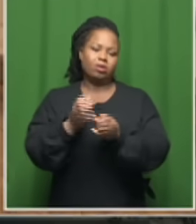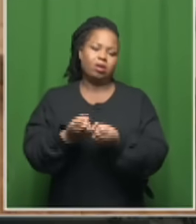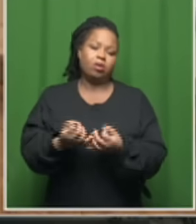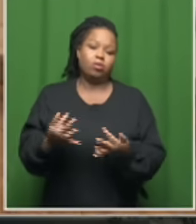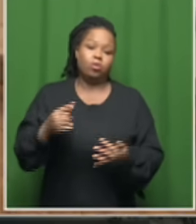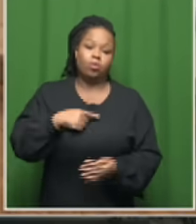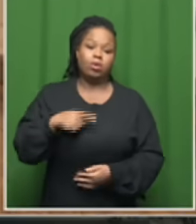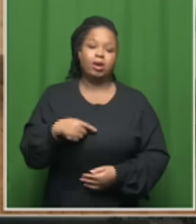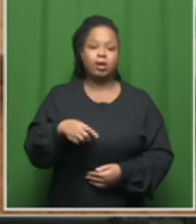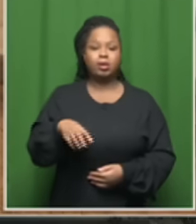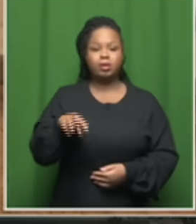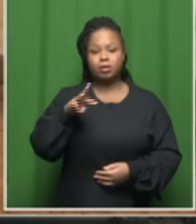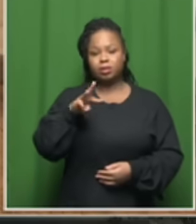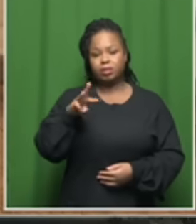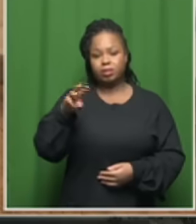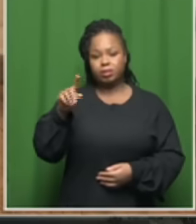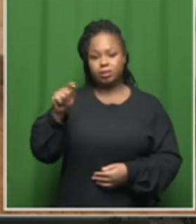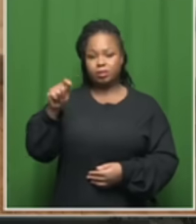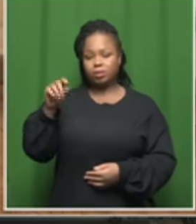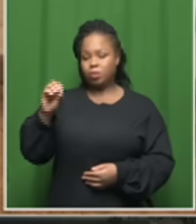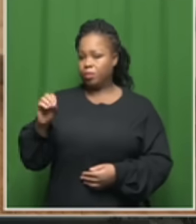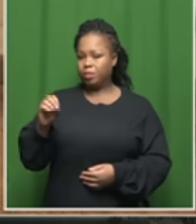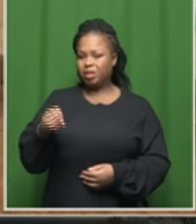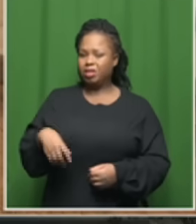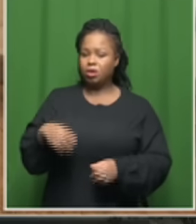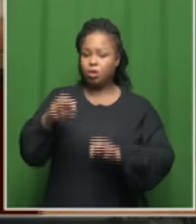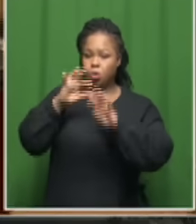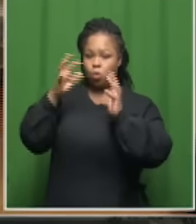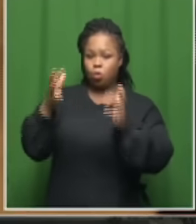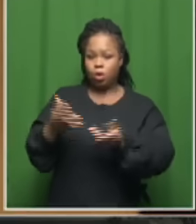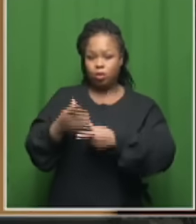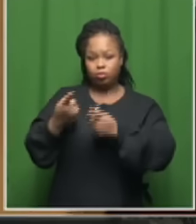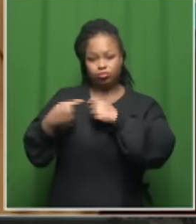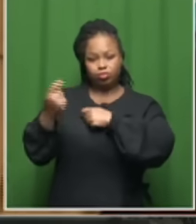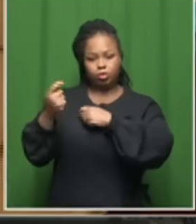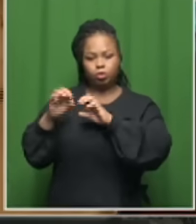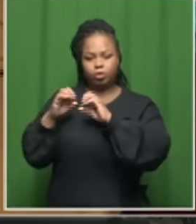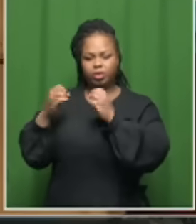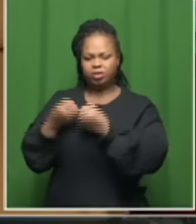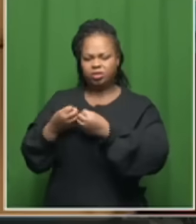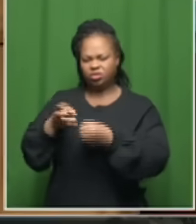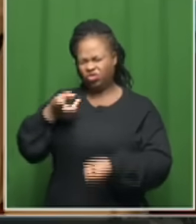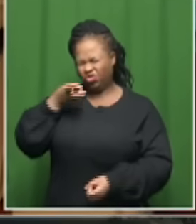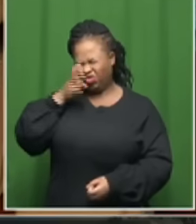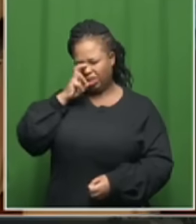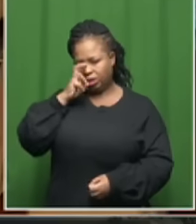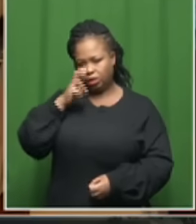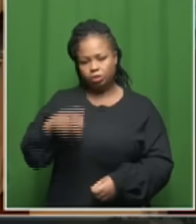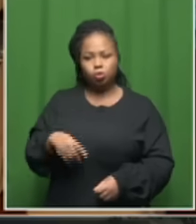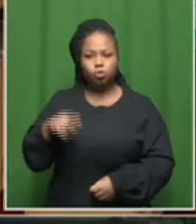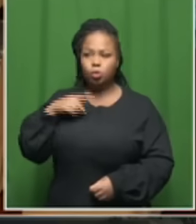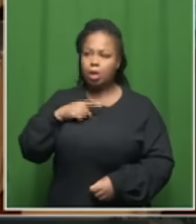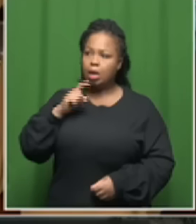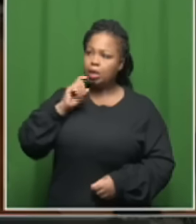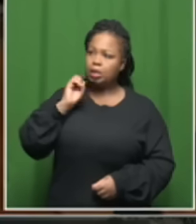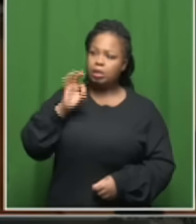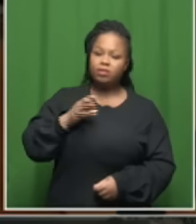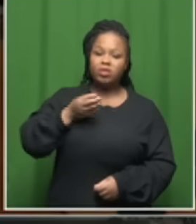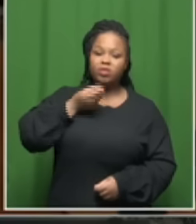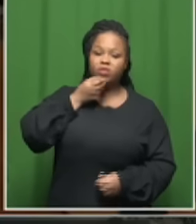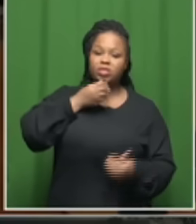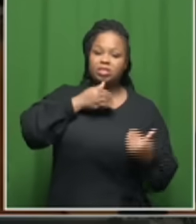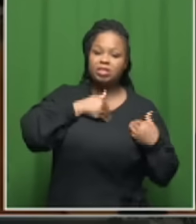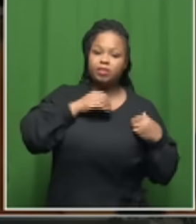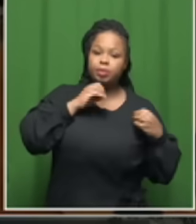in terms of health and hygiene, they are very strict. Our exports to other countries can diminish if our food does not